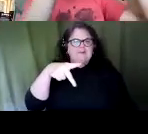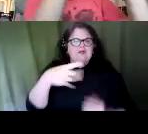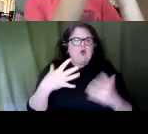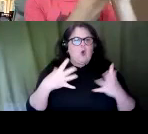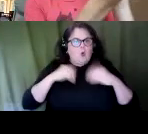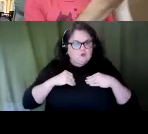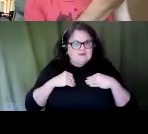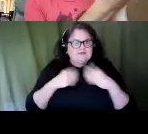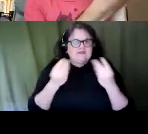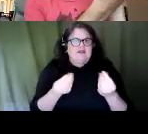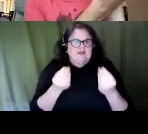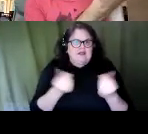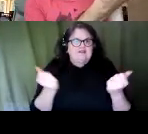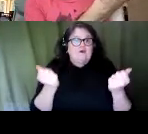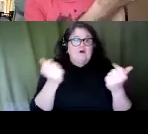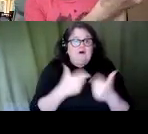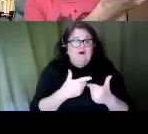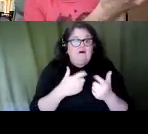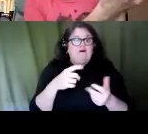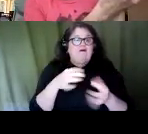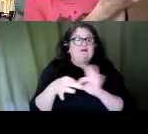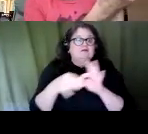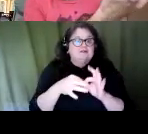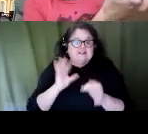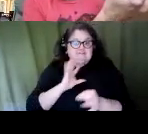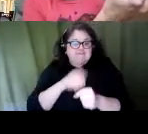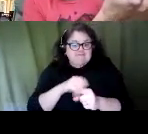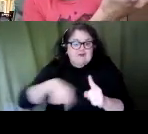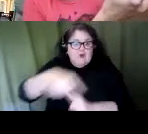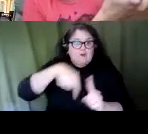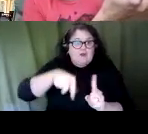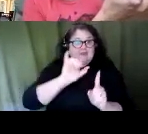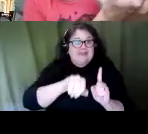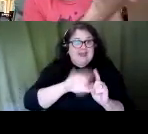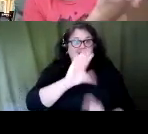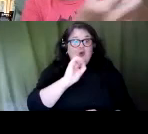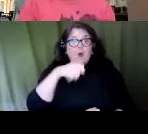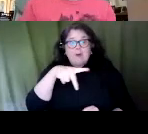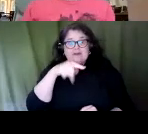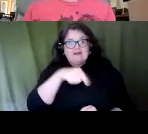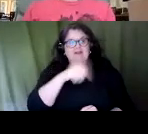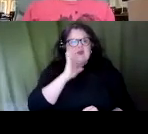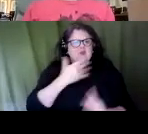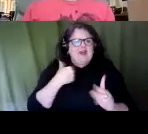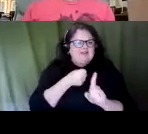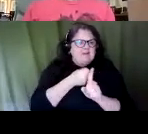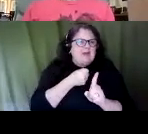of the relationships in and among around that cooperative will really matter and have an impact on land and land